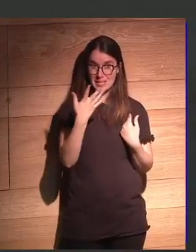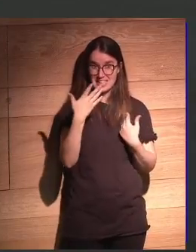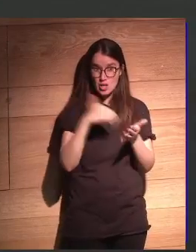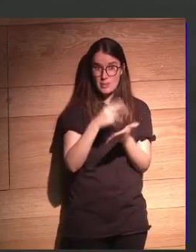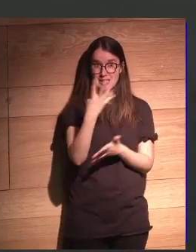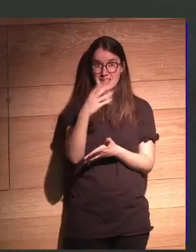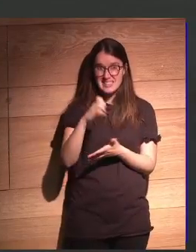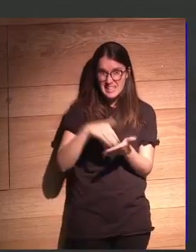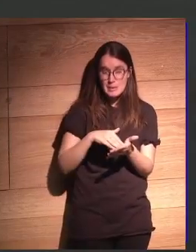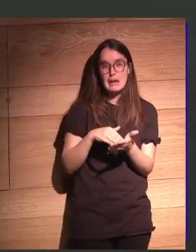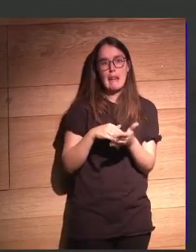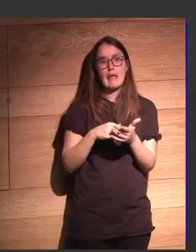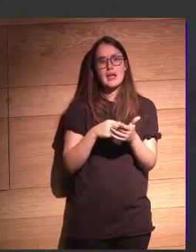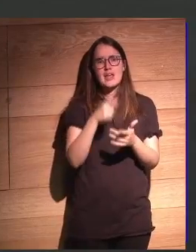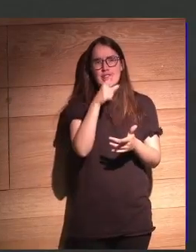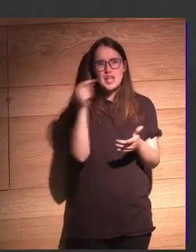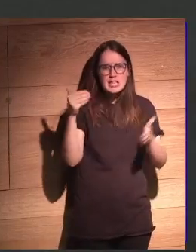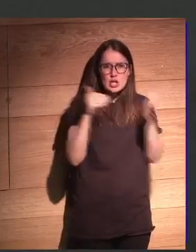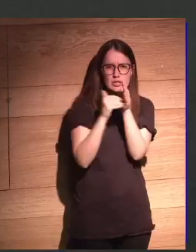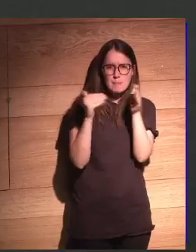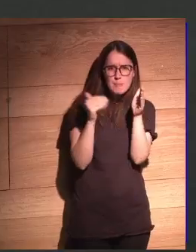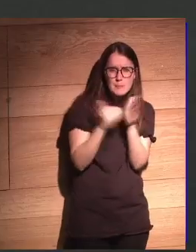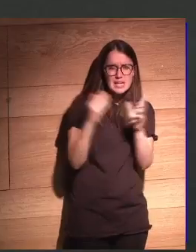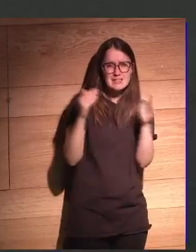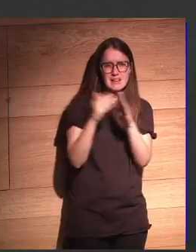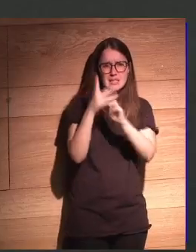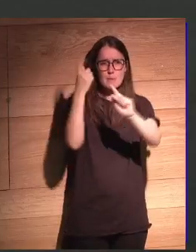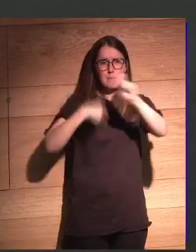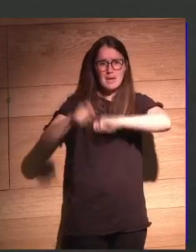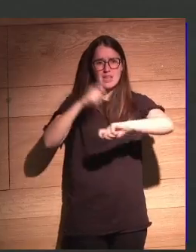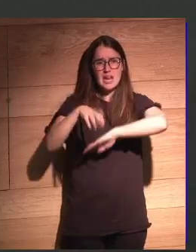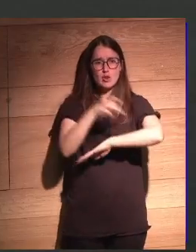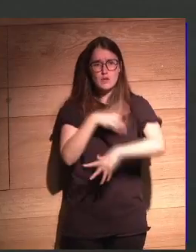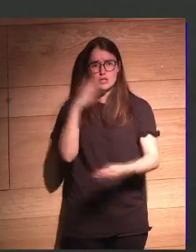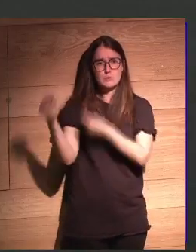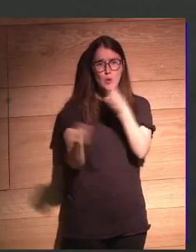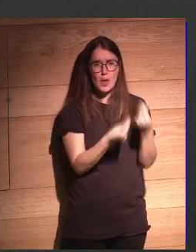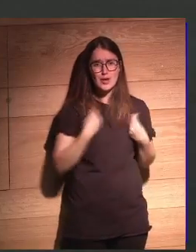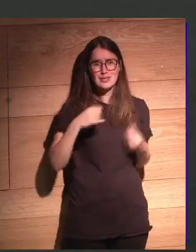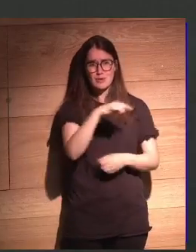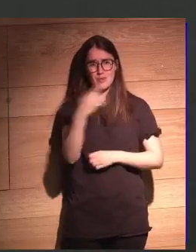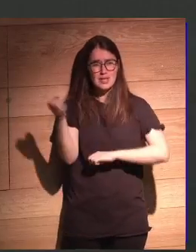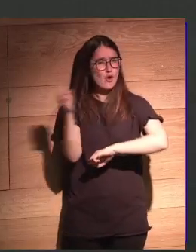see that they're underselling these thousands of houses to